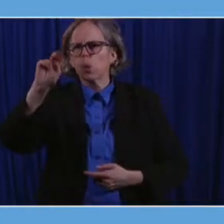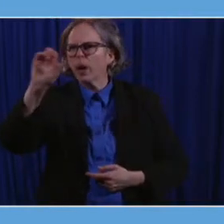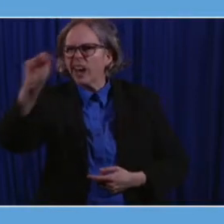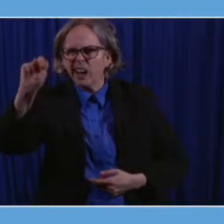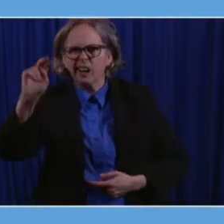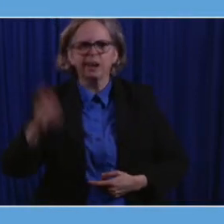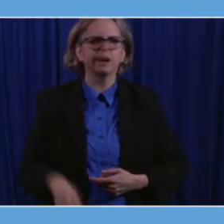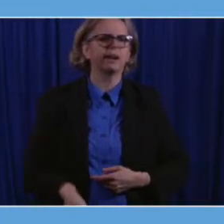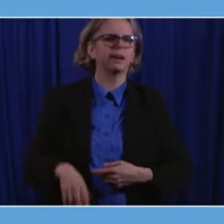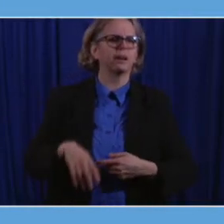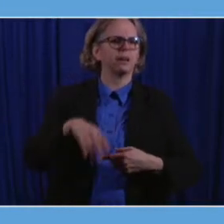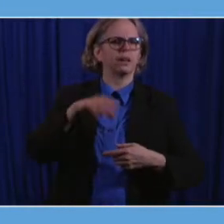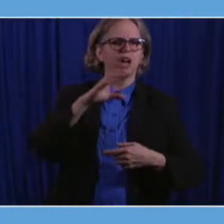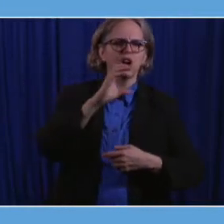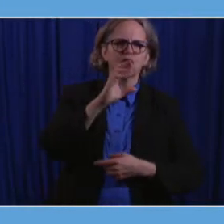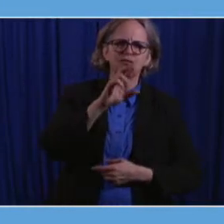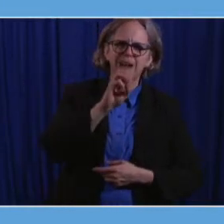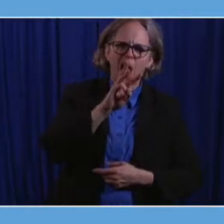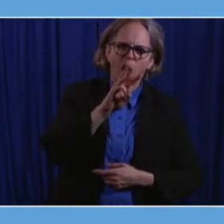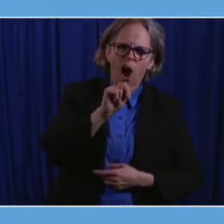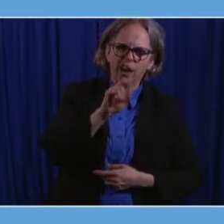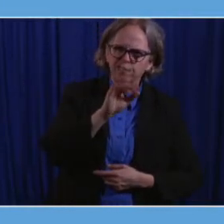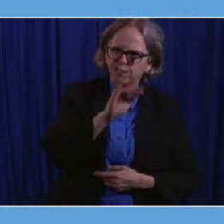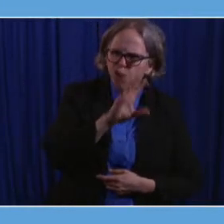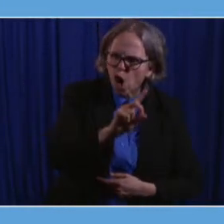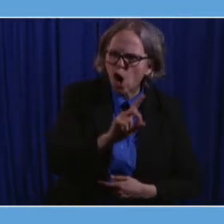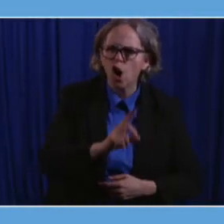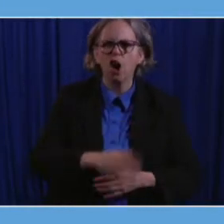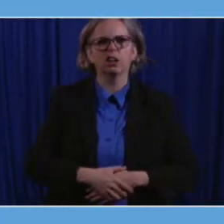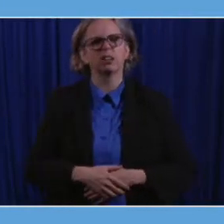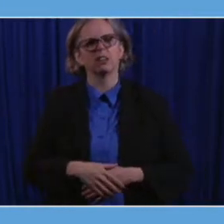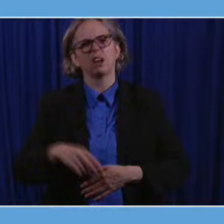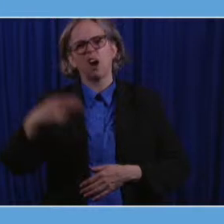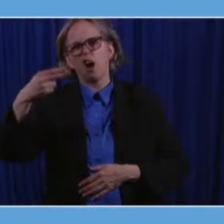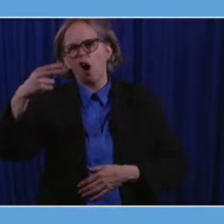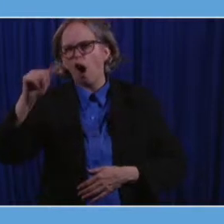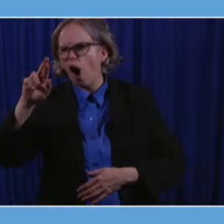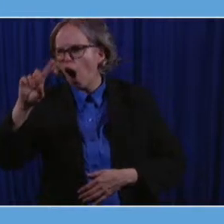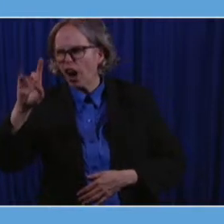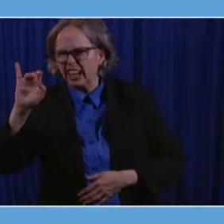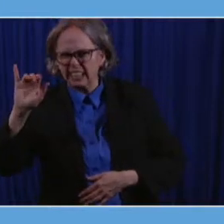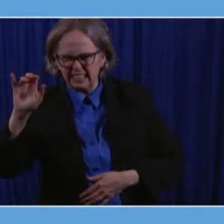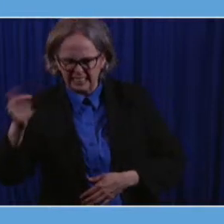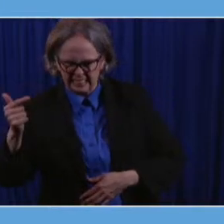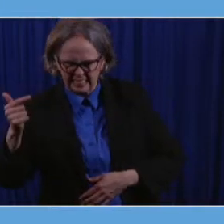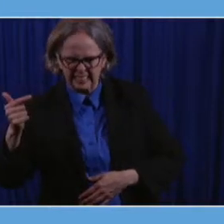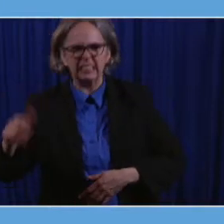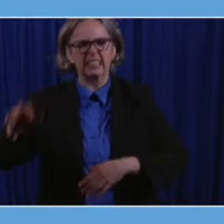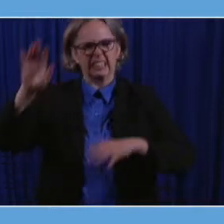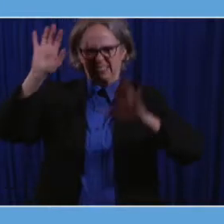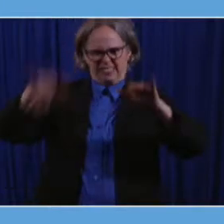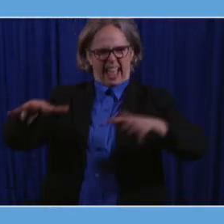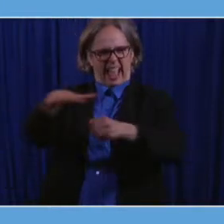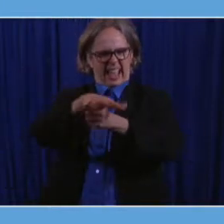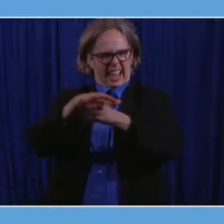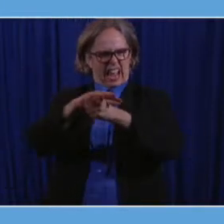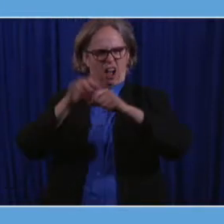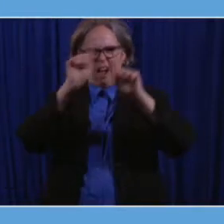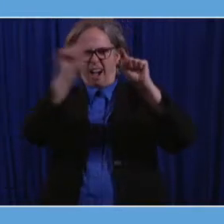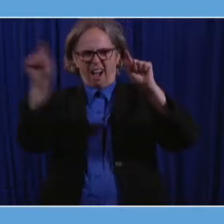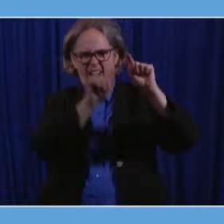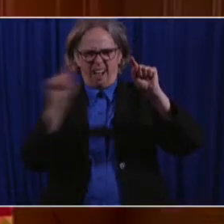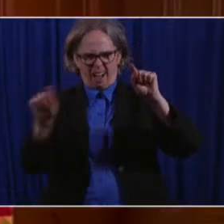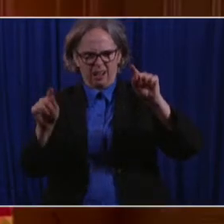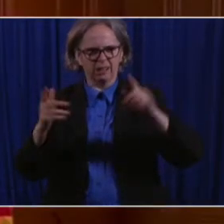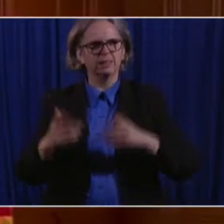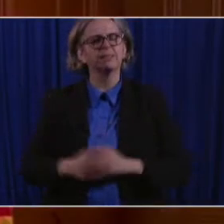on Thursdays, and it will be in Hardin County on Friday. Appointments for most of these vaccination clinics will be open by